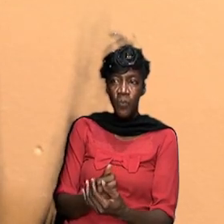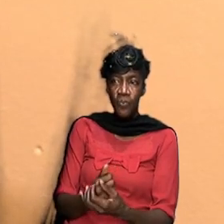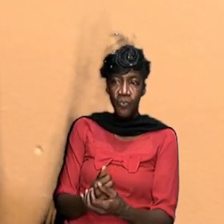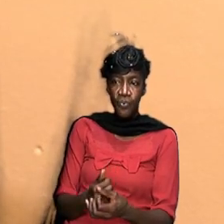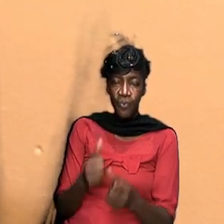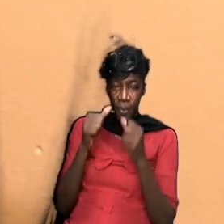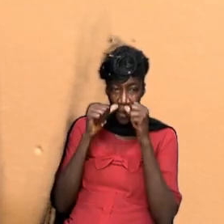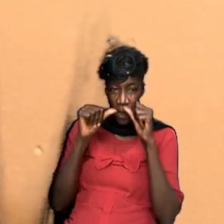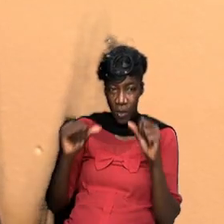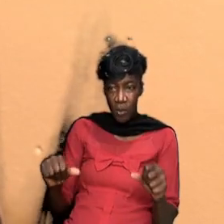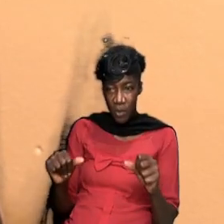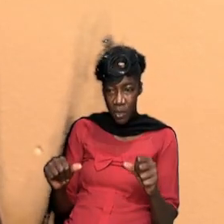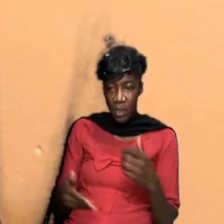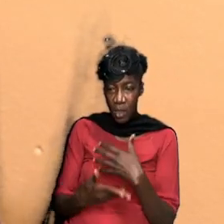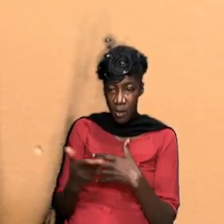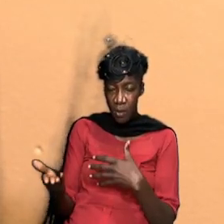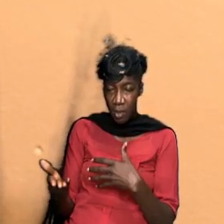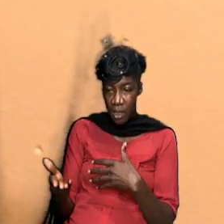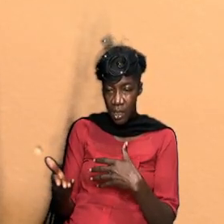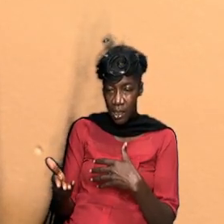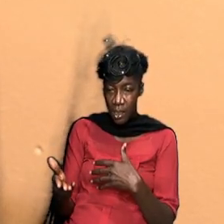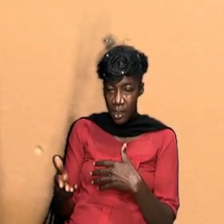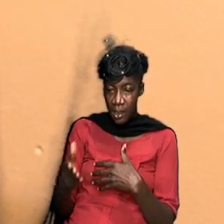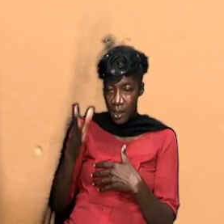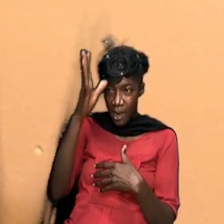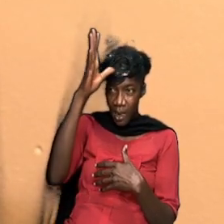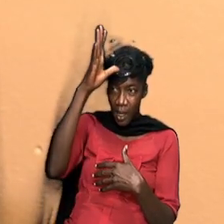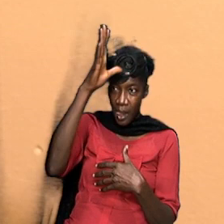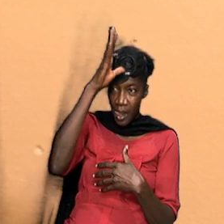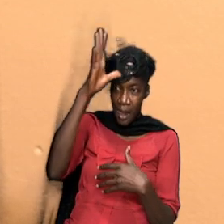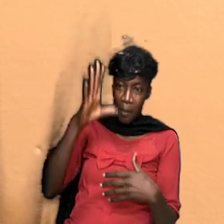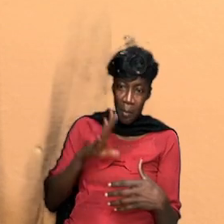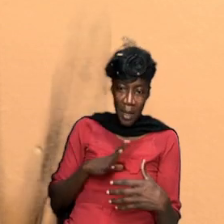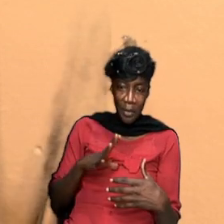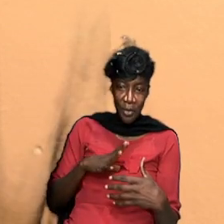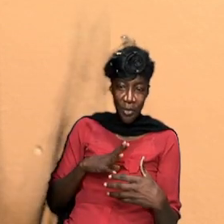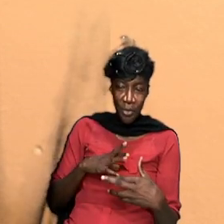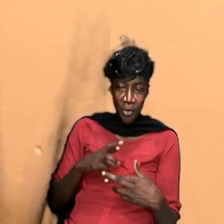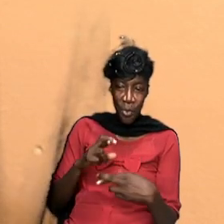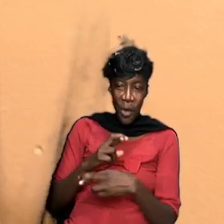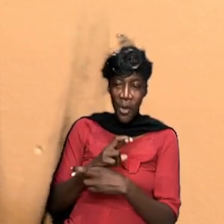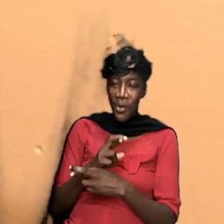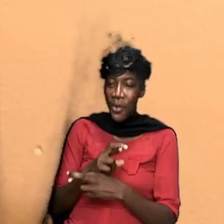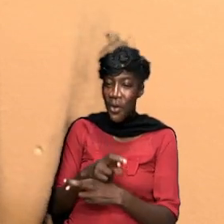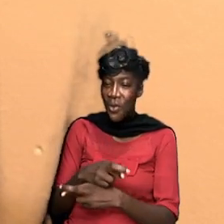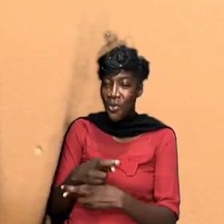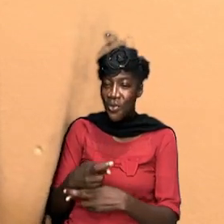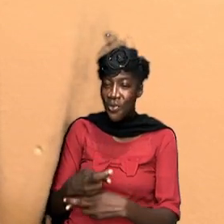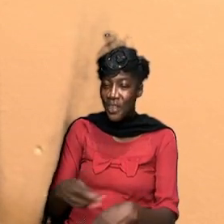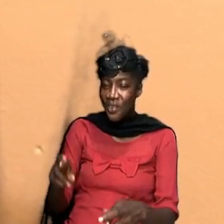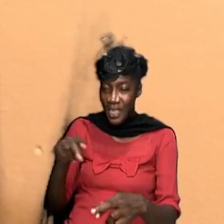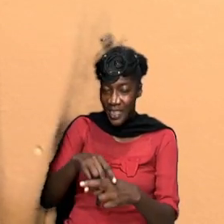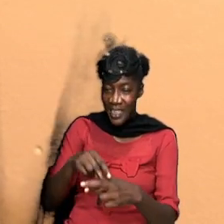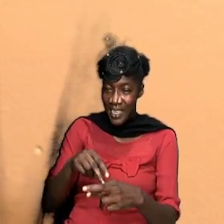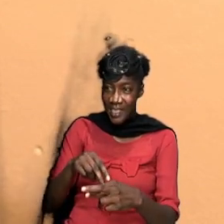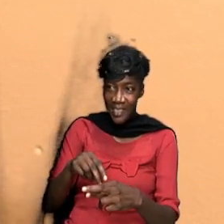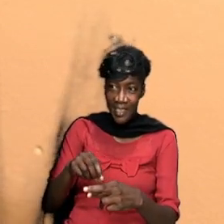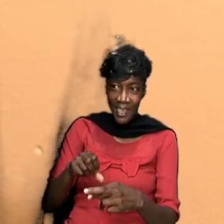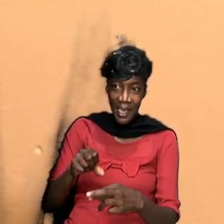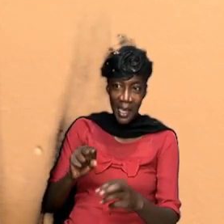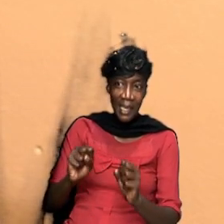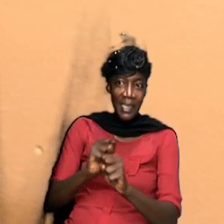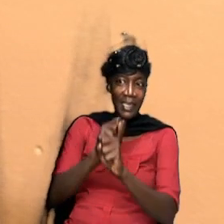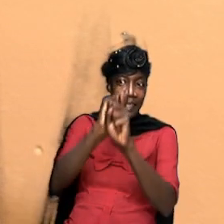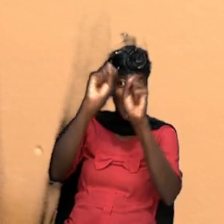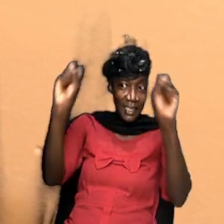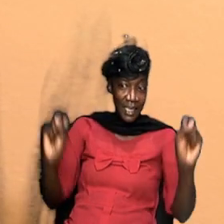off, there will be men's group retreat this Saturday. Amen. The bus leaves at 29